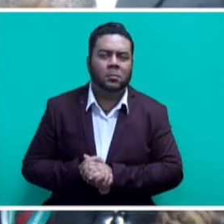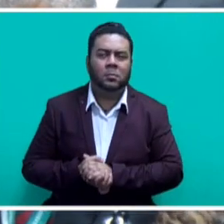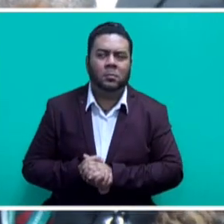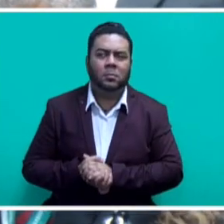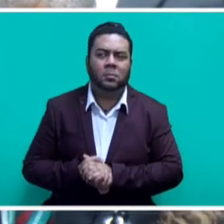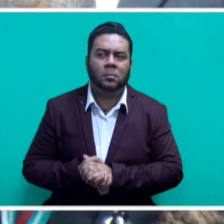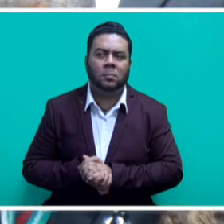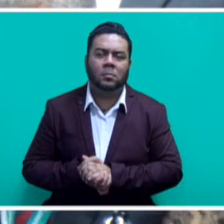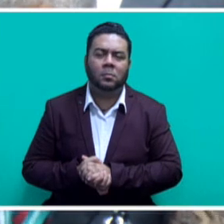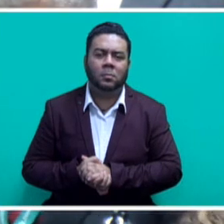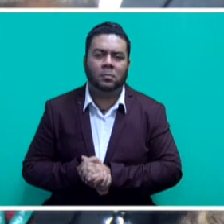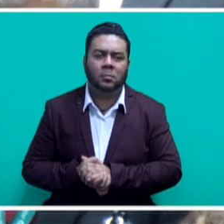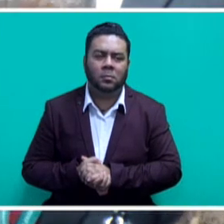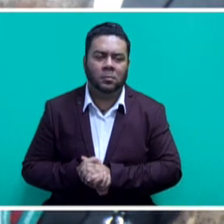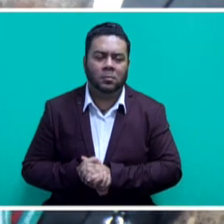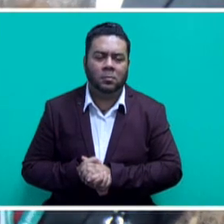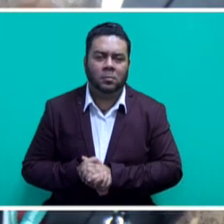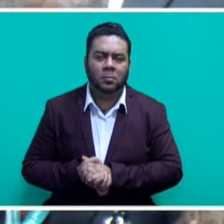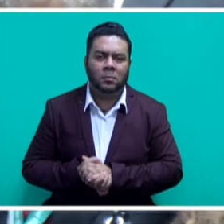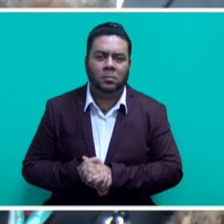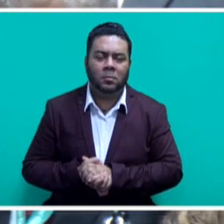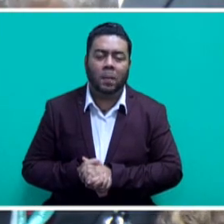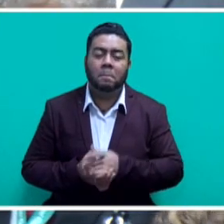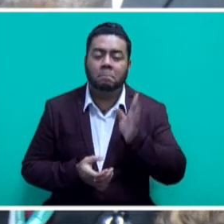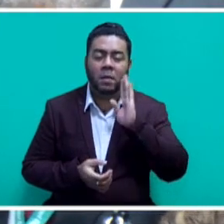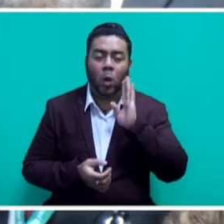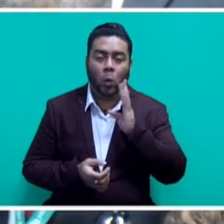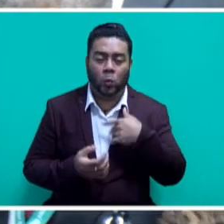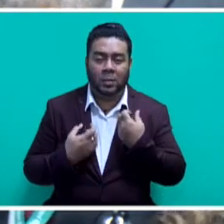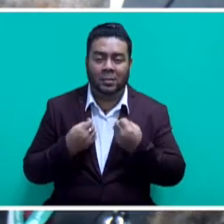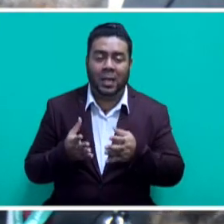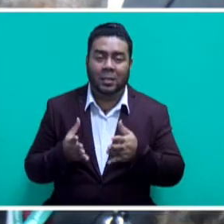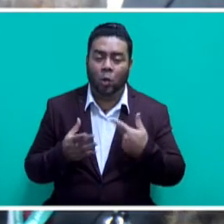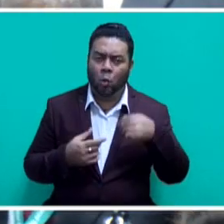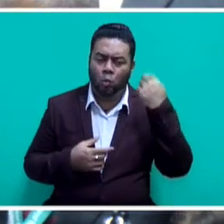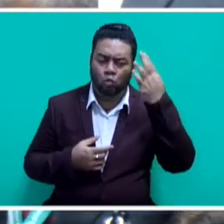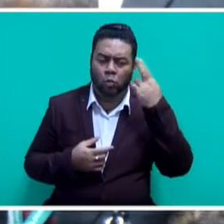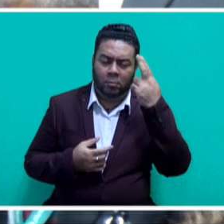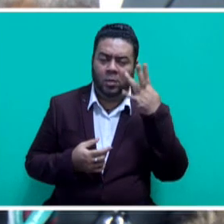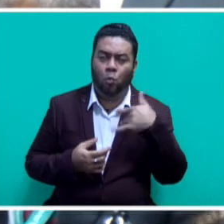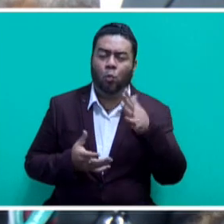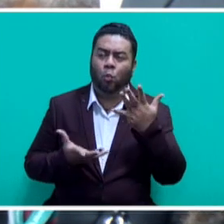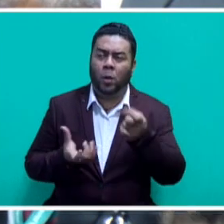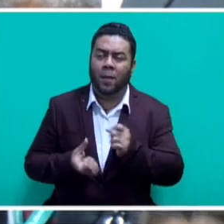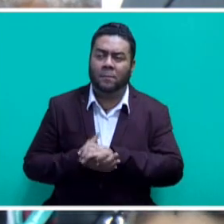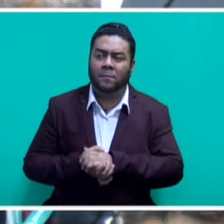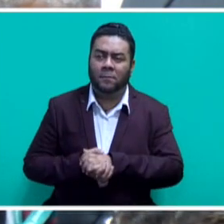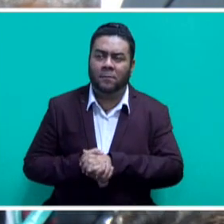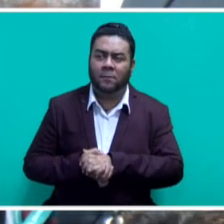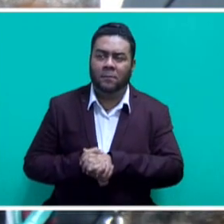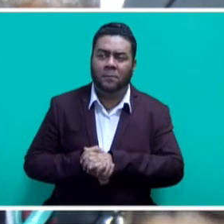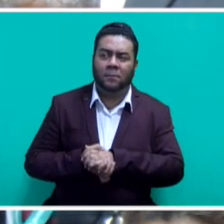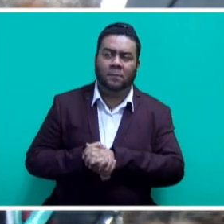Mr. Speaker, I say, before we are able to realize our dreams of the new mills, the sophisticated sugar products, we need to significantly increase